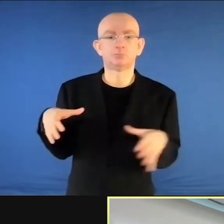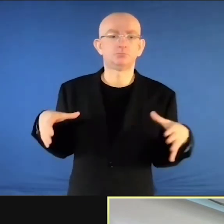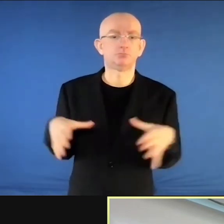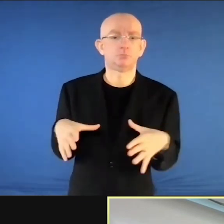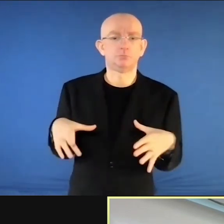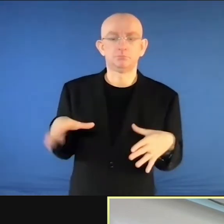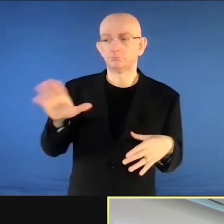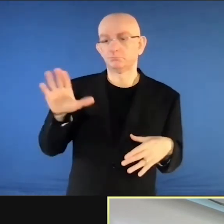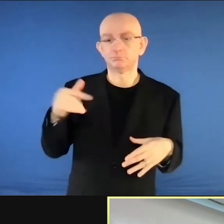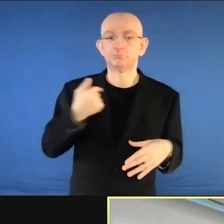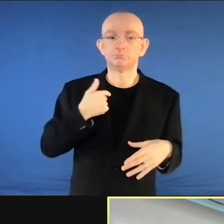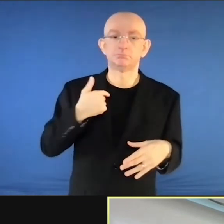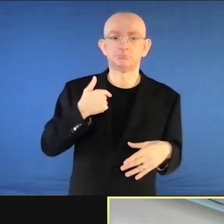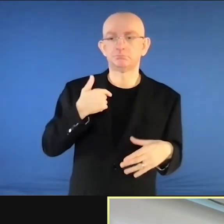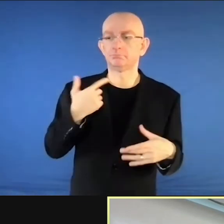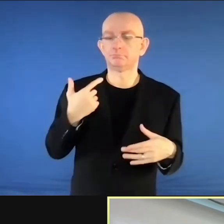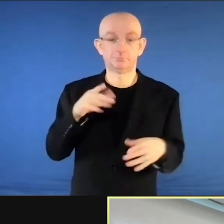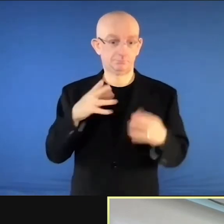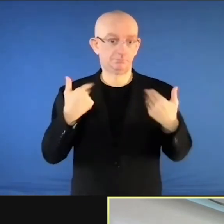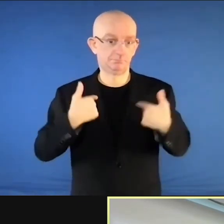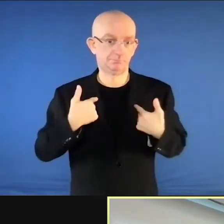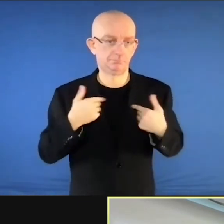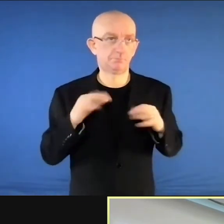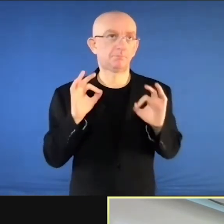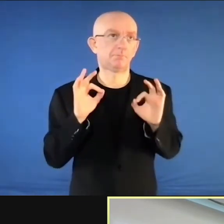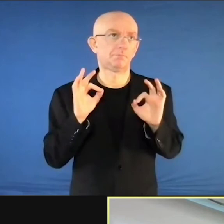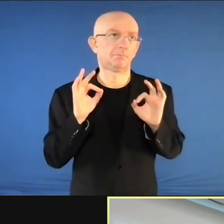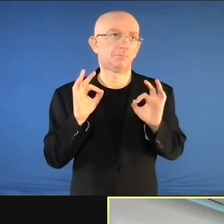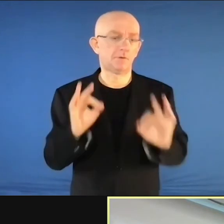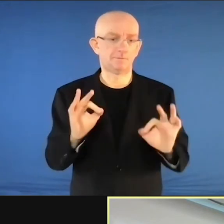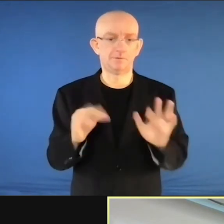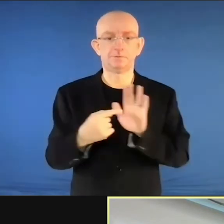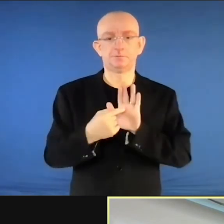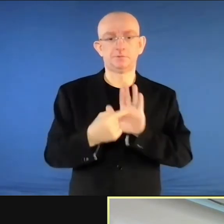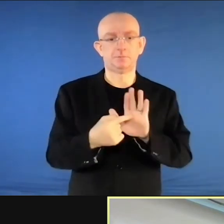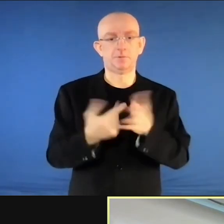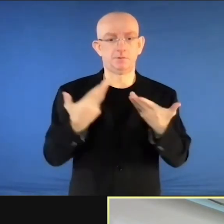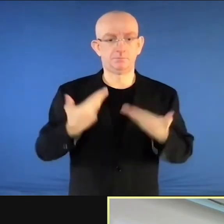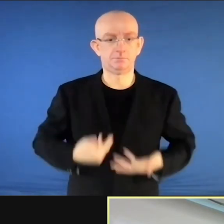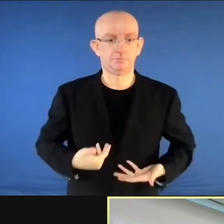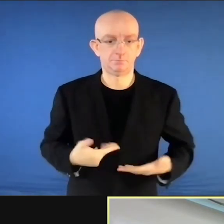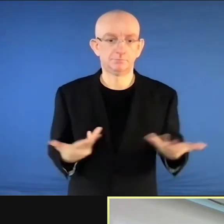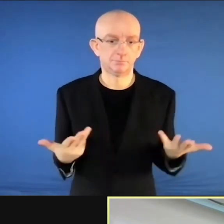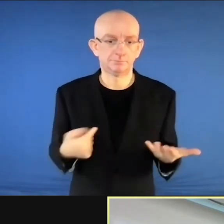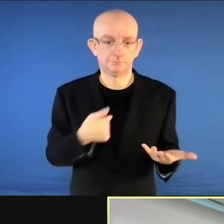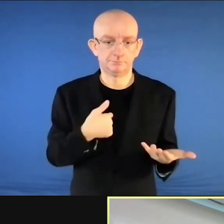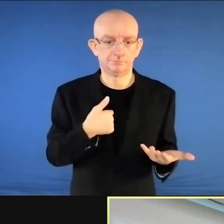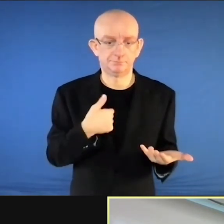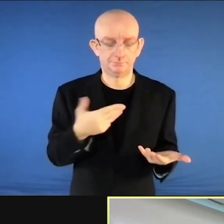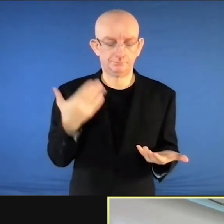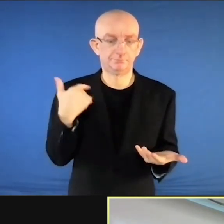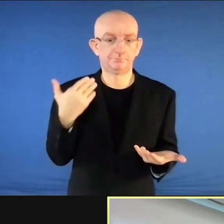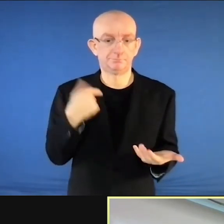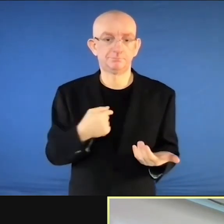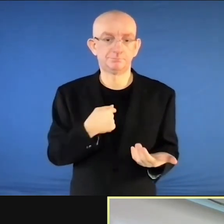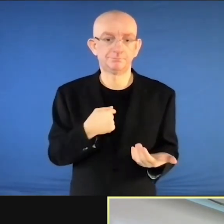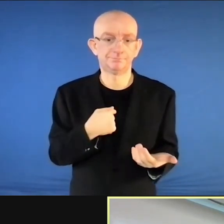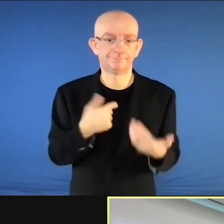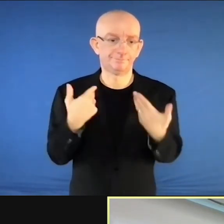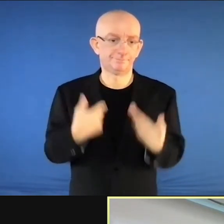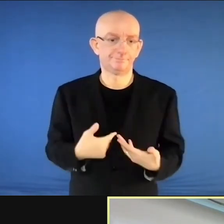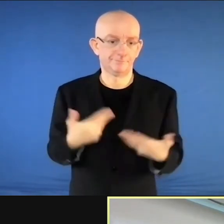example because, of course, myself being someone of a refugee background and at the same time